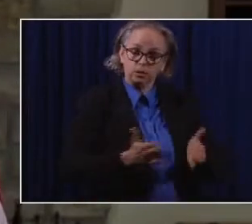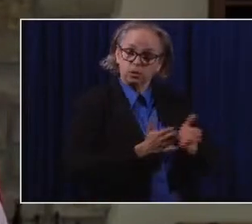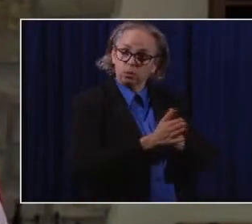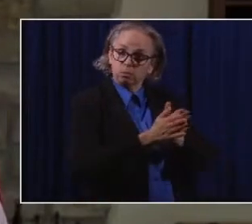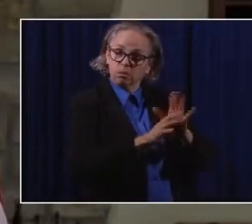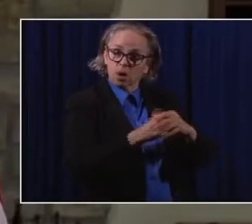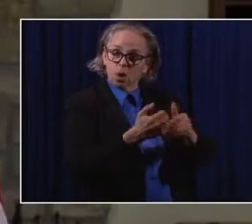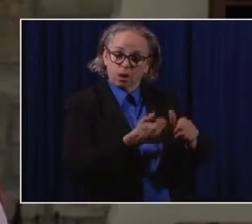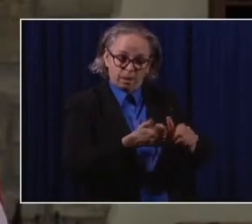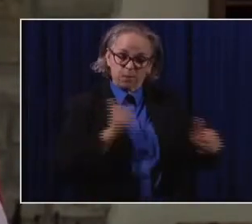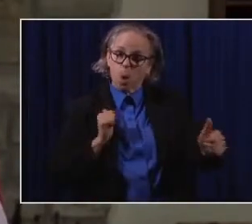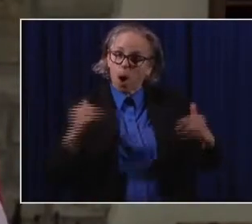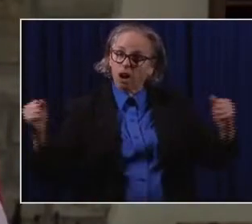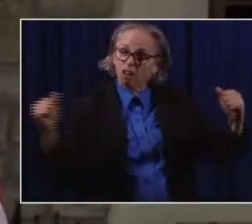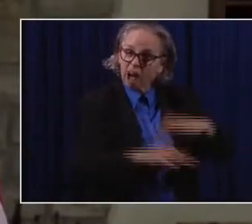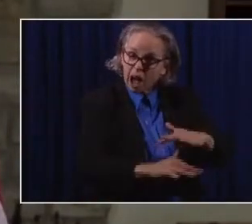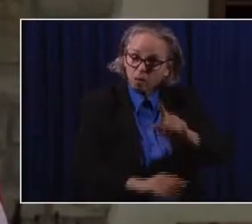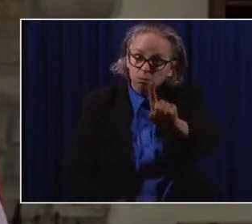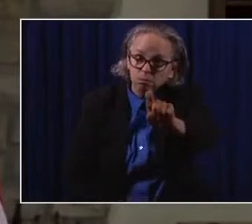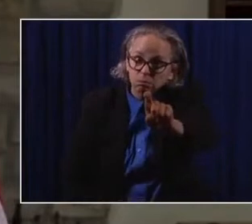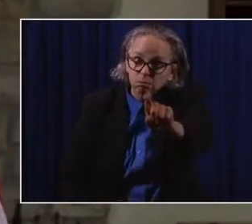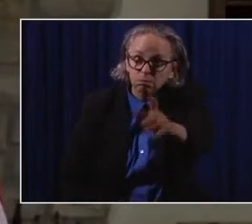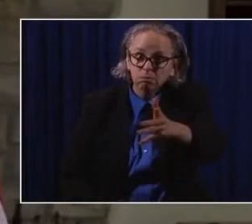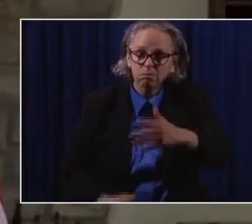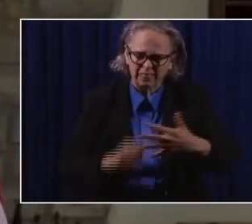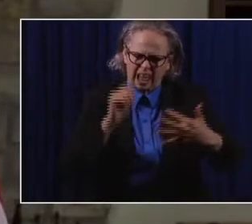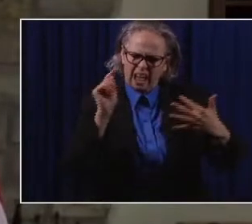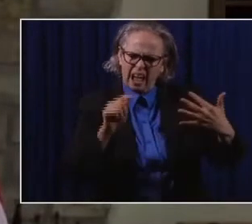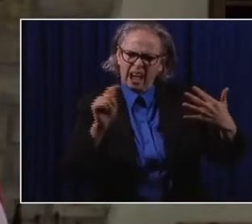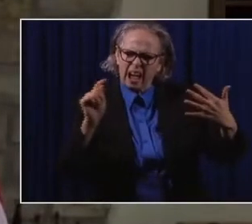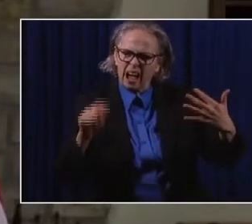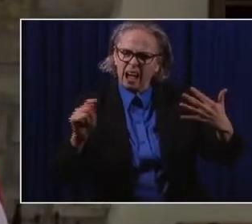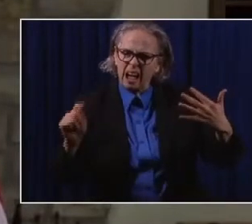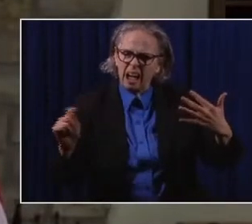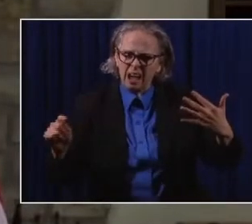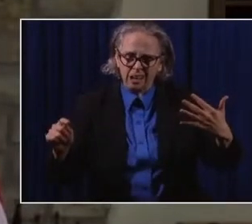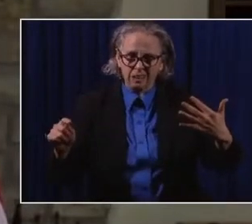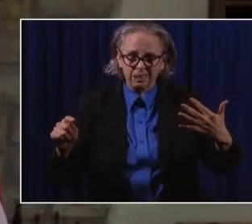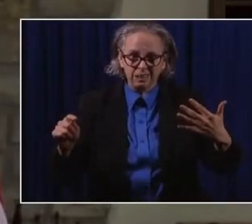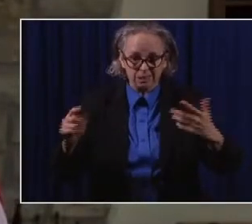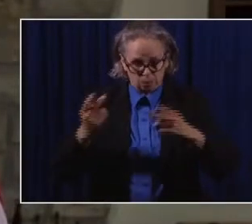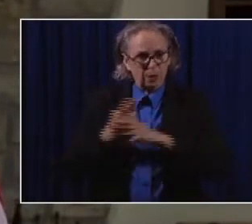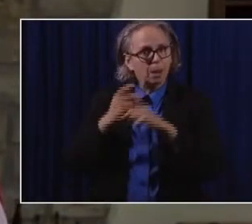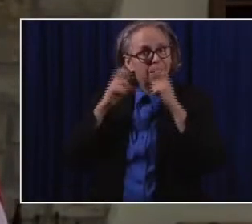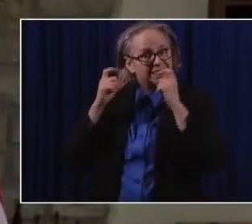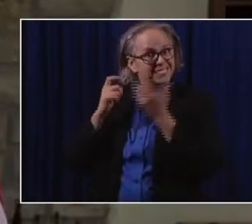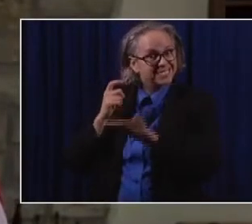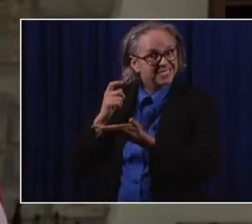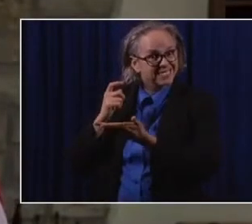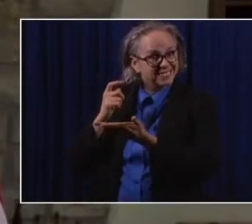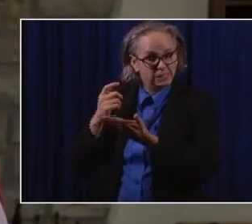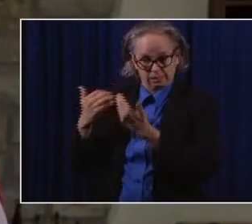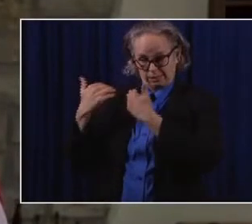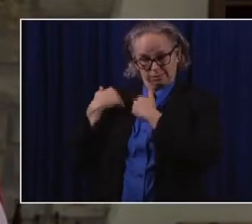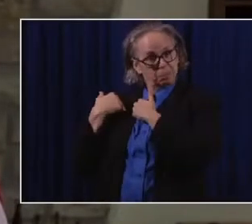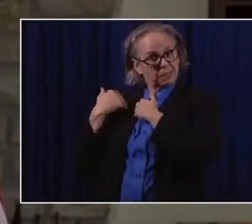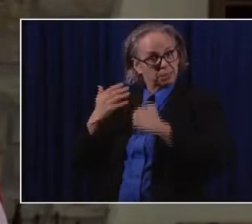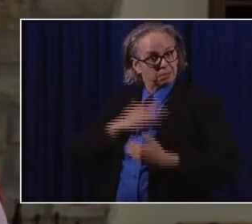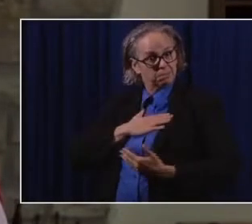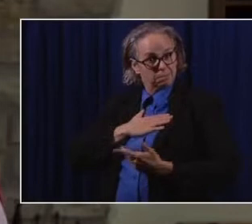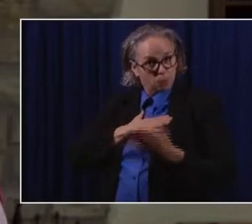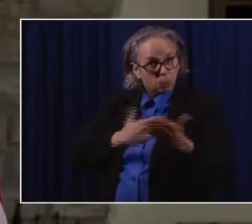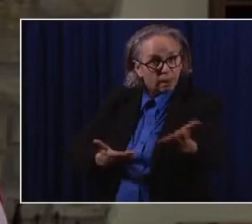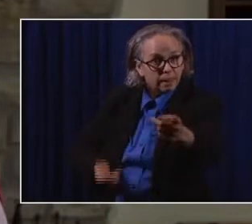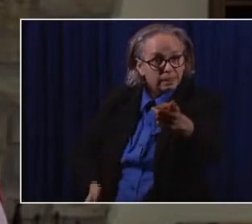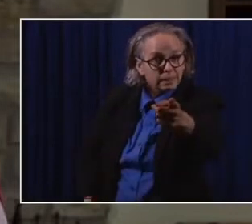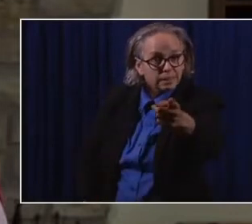if we are at gatherings to wear a mask and to be careful, because we truly do control the spread in the community. And the spread